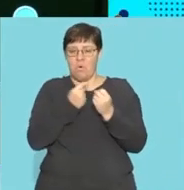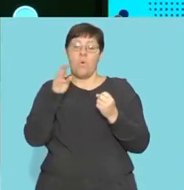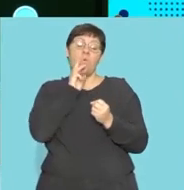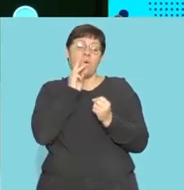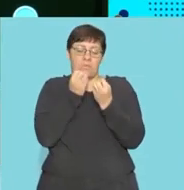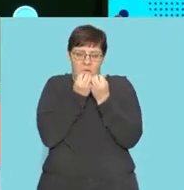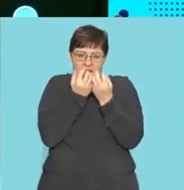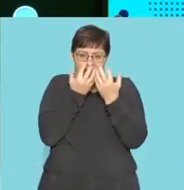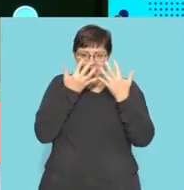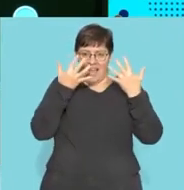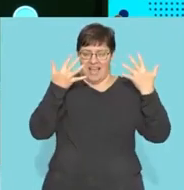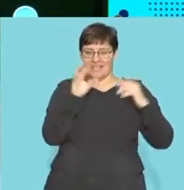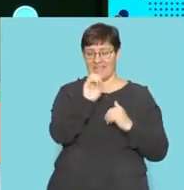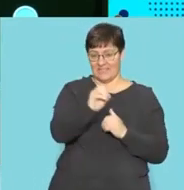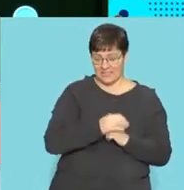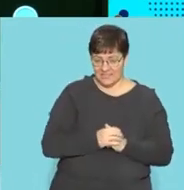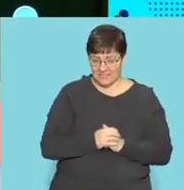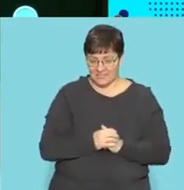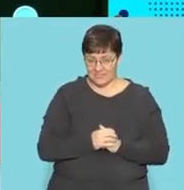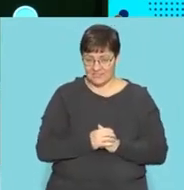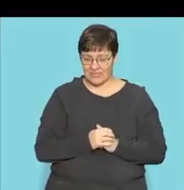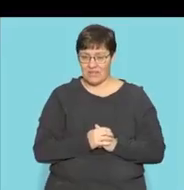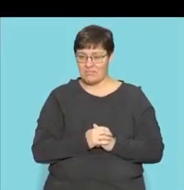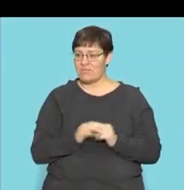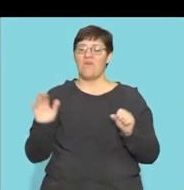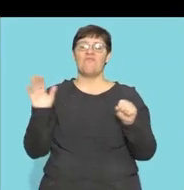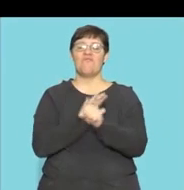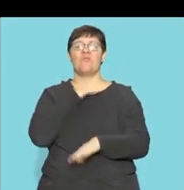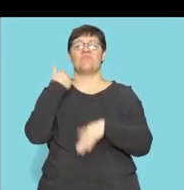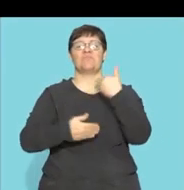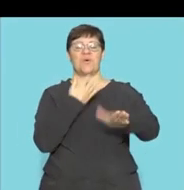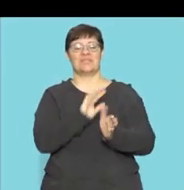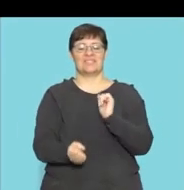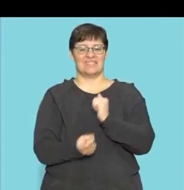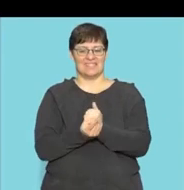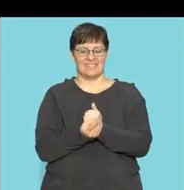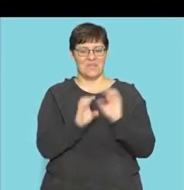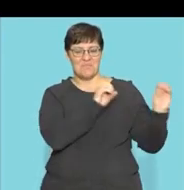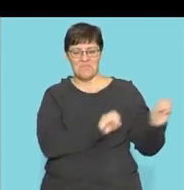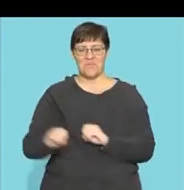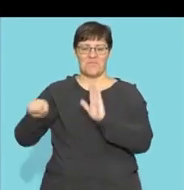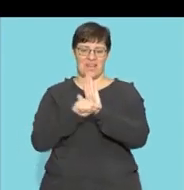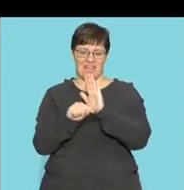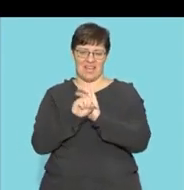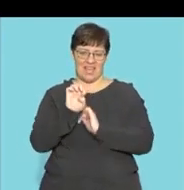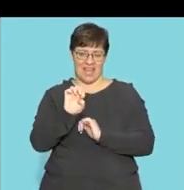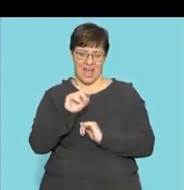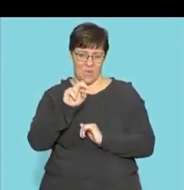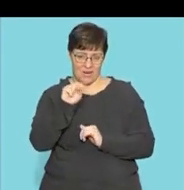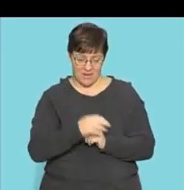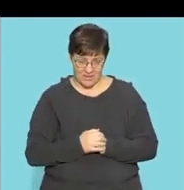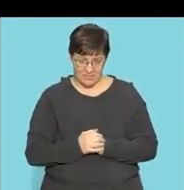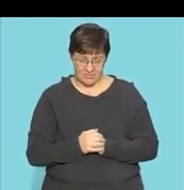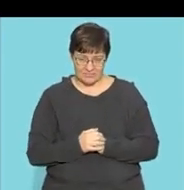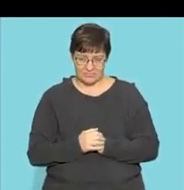get produced and labeled onto the plate, and we see a complete process of the movement of ions.